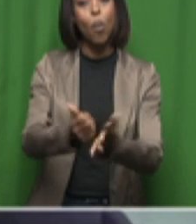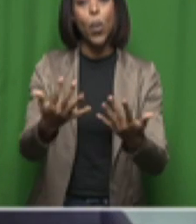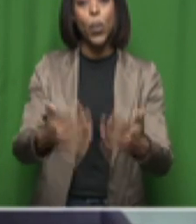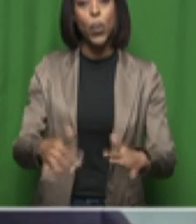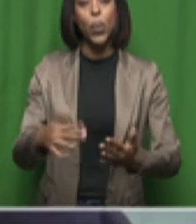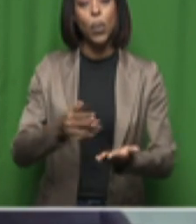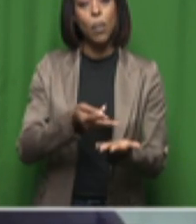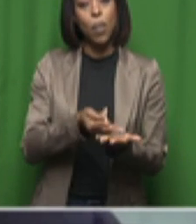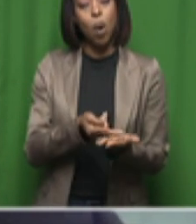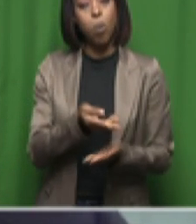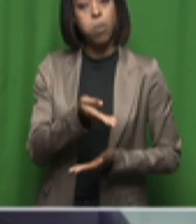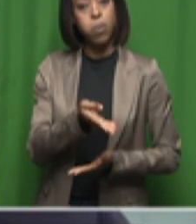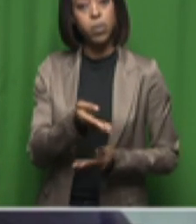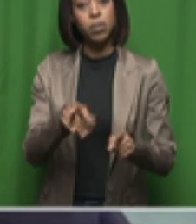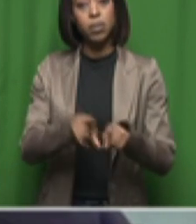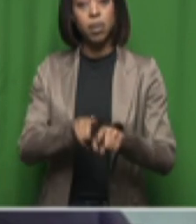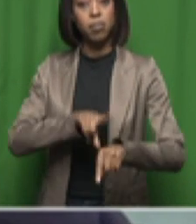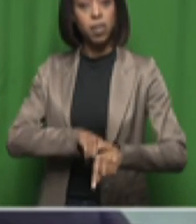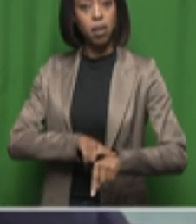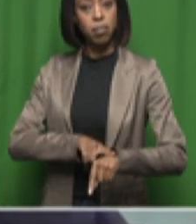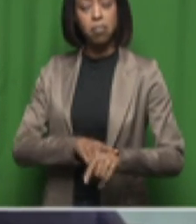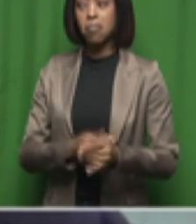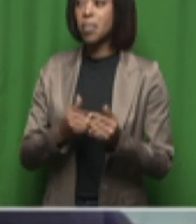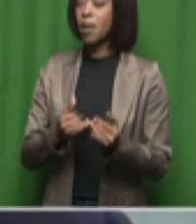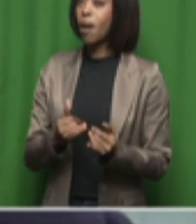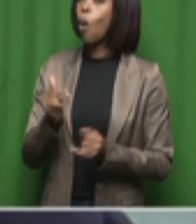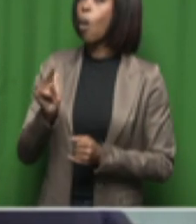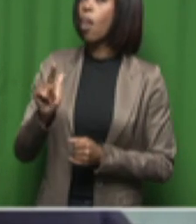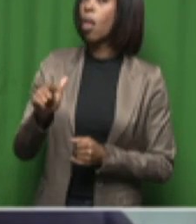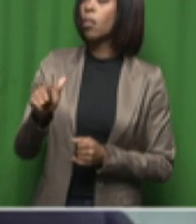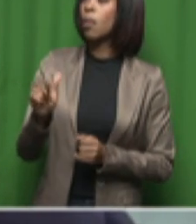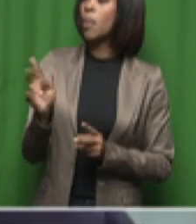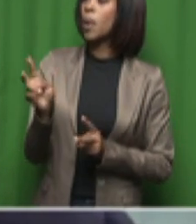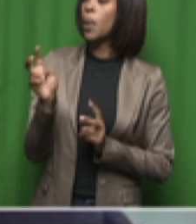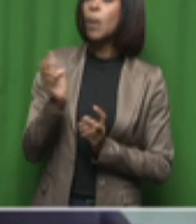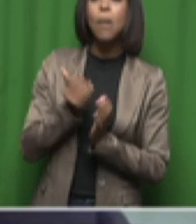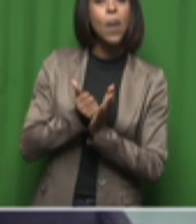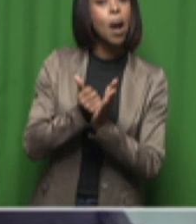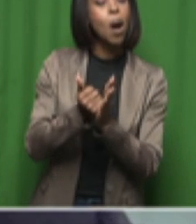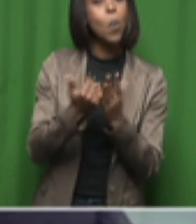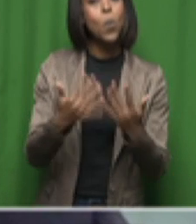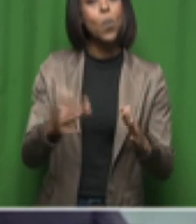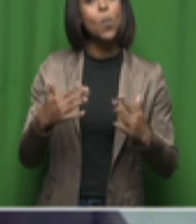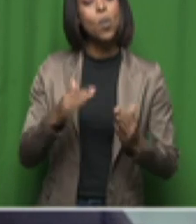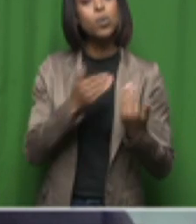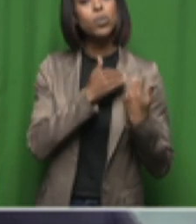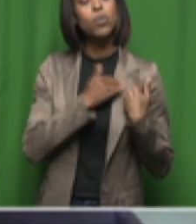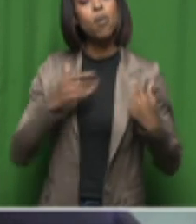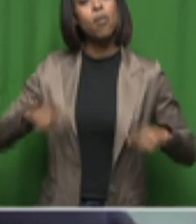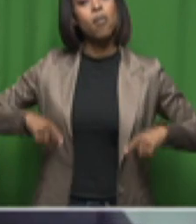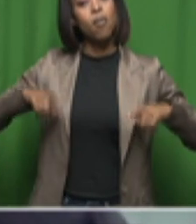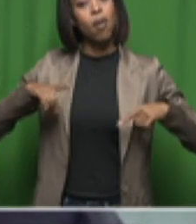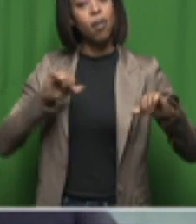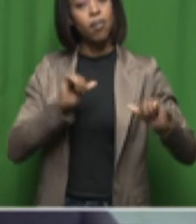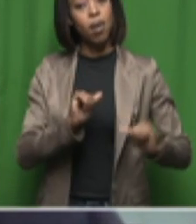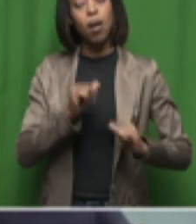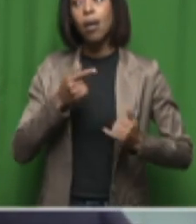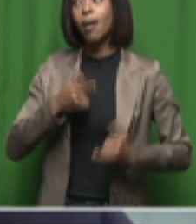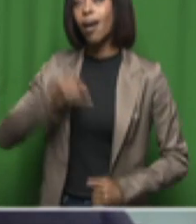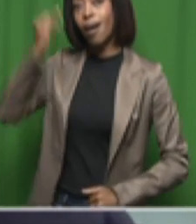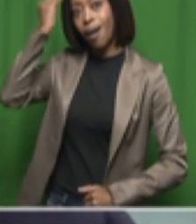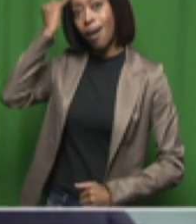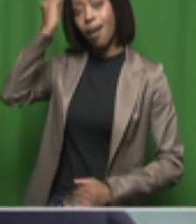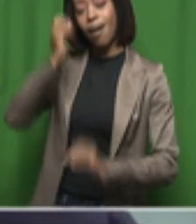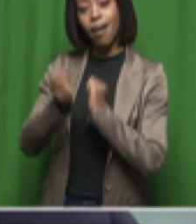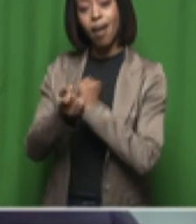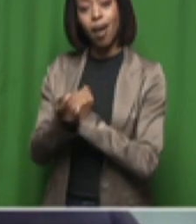the patient there on the spot, which turned out later to be, a life-saving incident. So that really was one of the